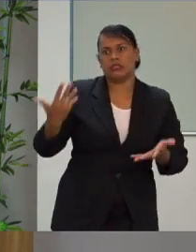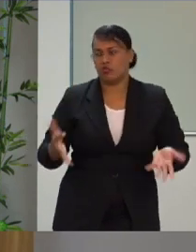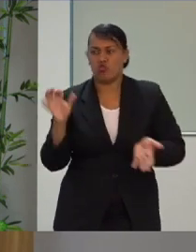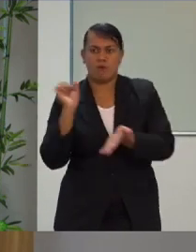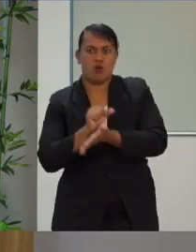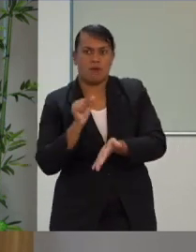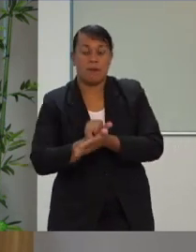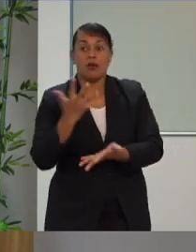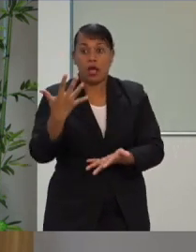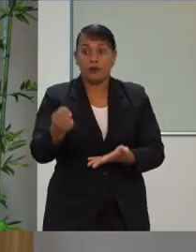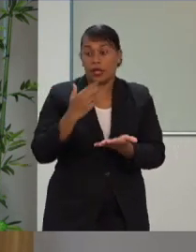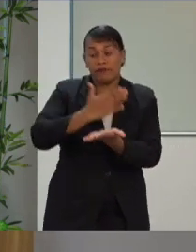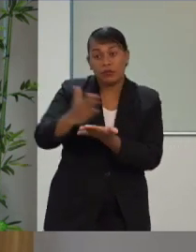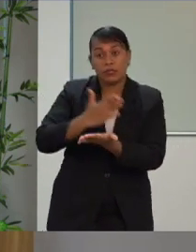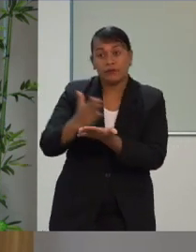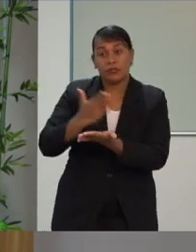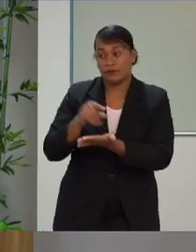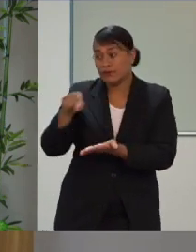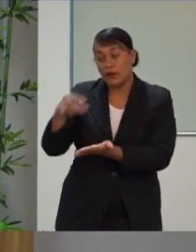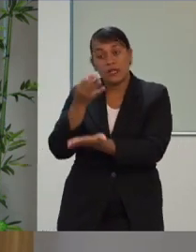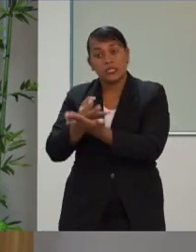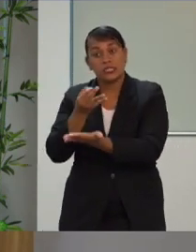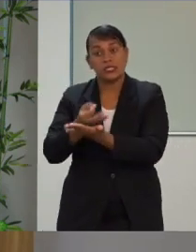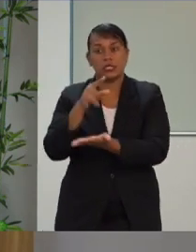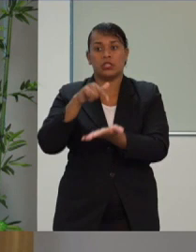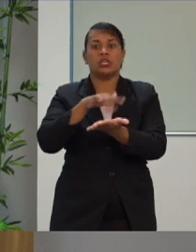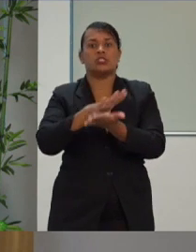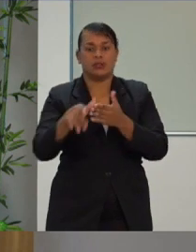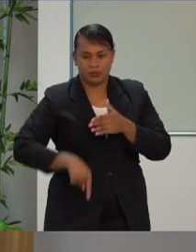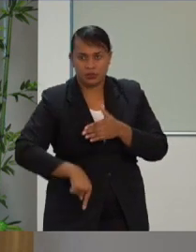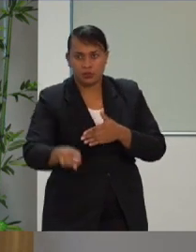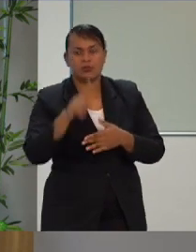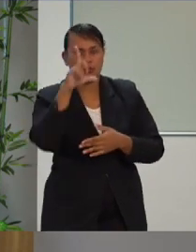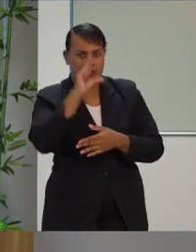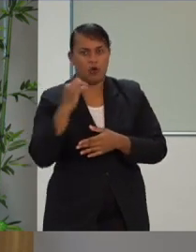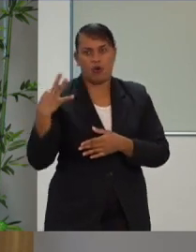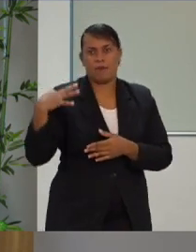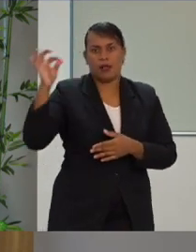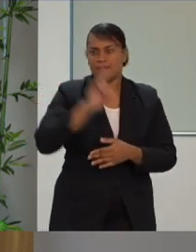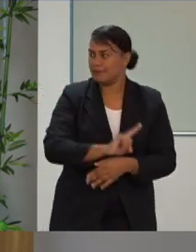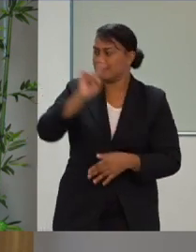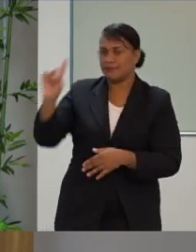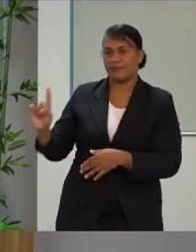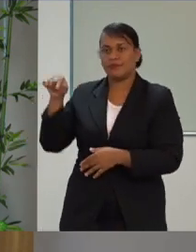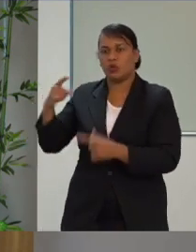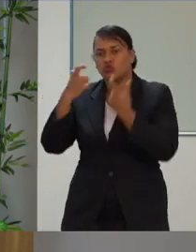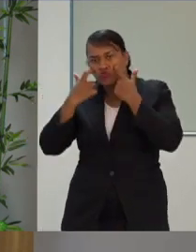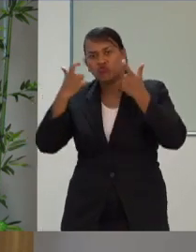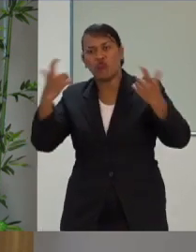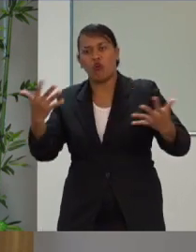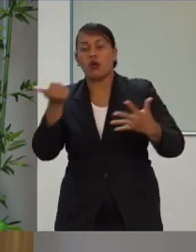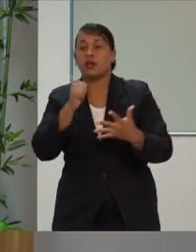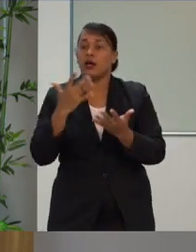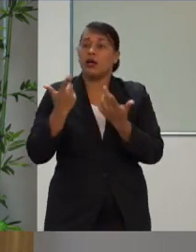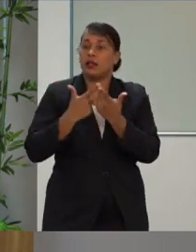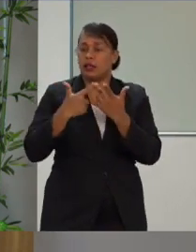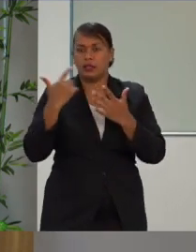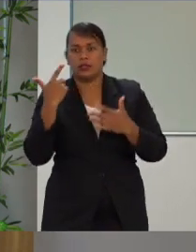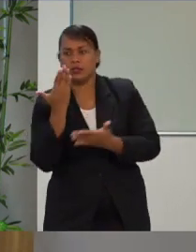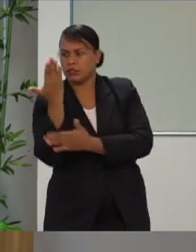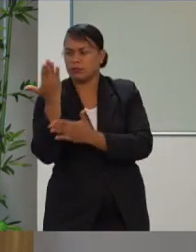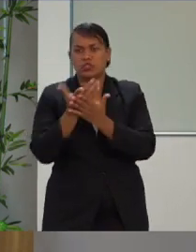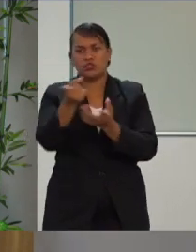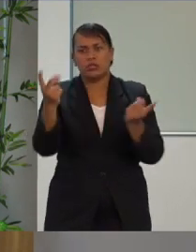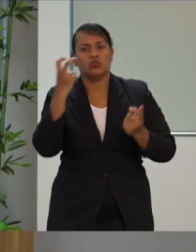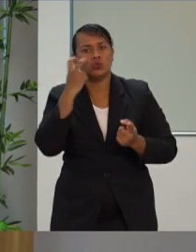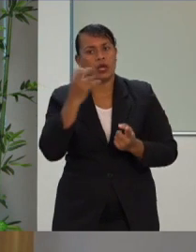from Thursday go and make an application. They simply demonstrate the fact that they were reliant on the tourism sector, directly